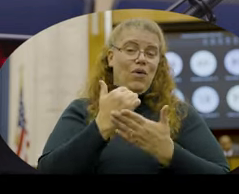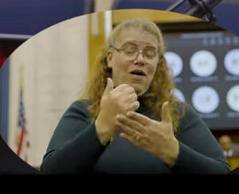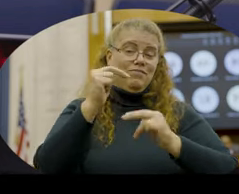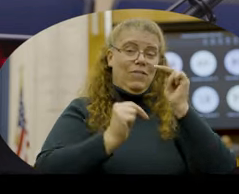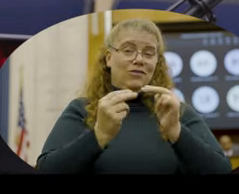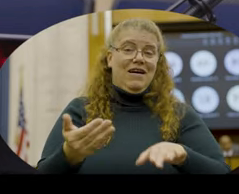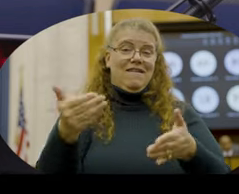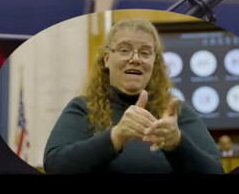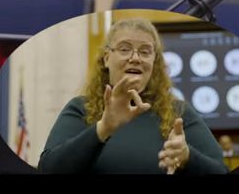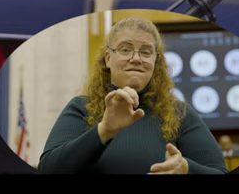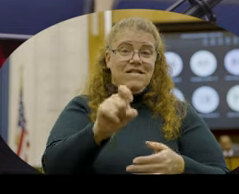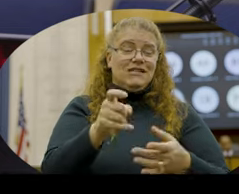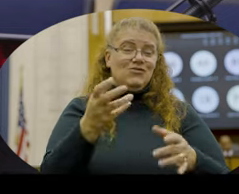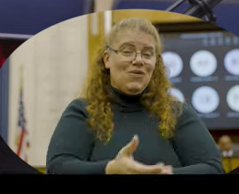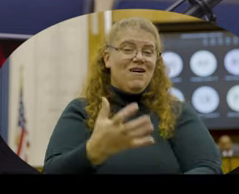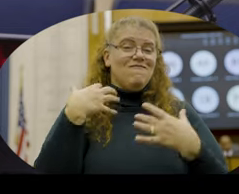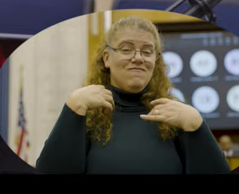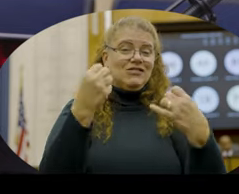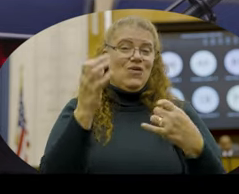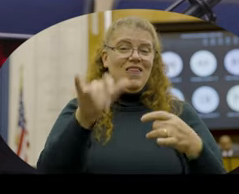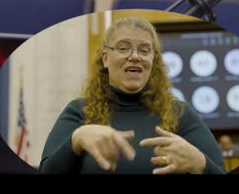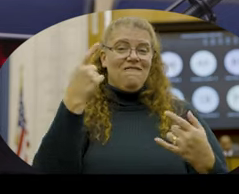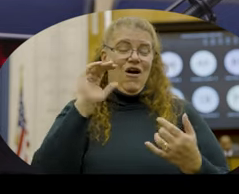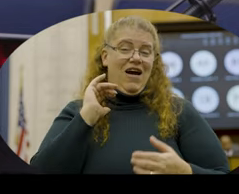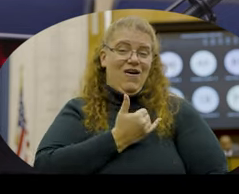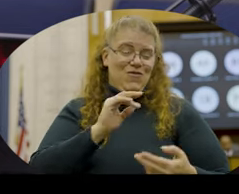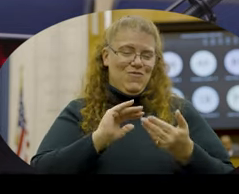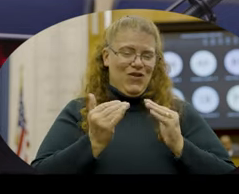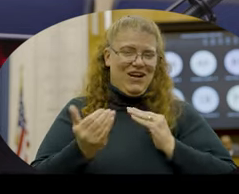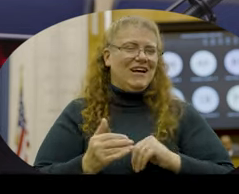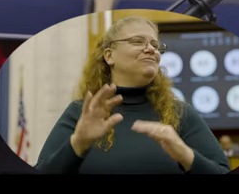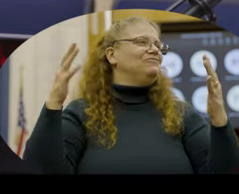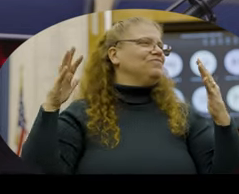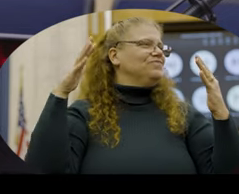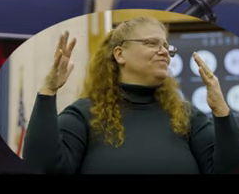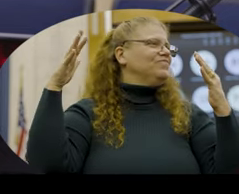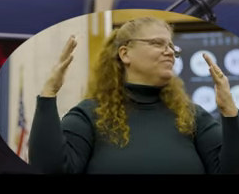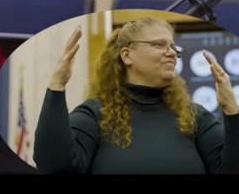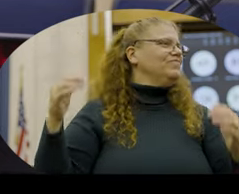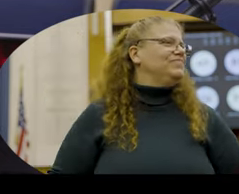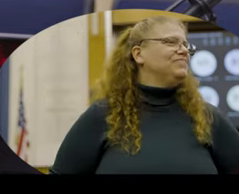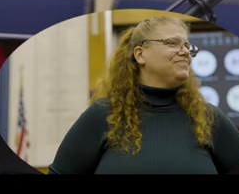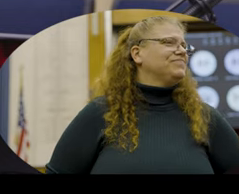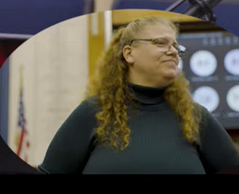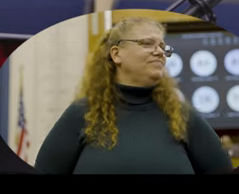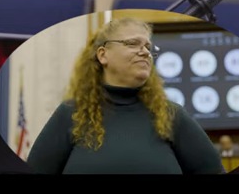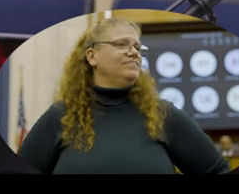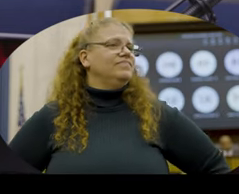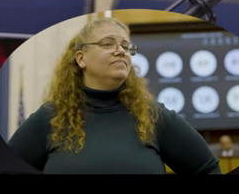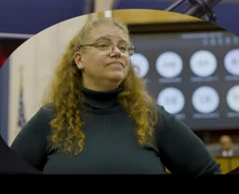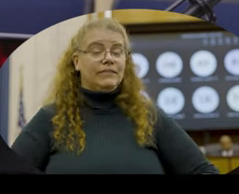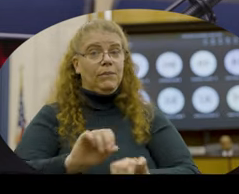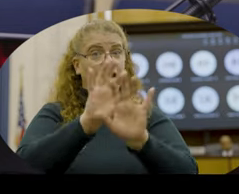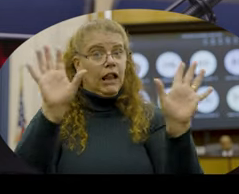need 21st century buildings to learn in. That is why this year's budget includes $2.5